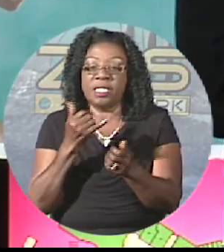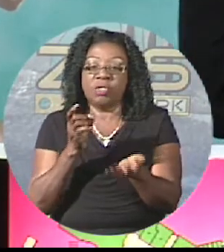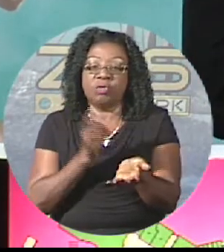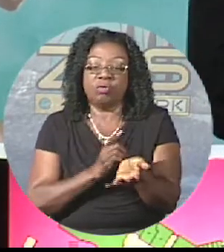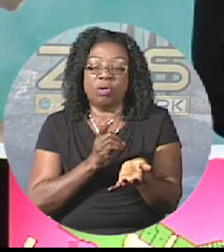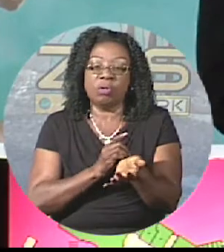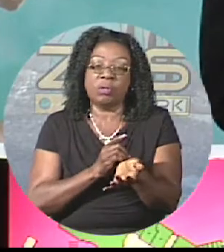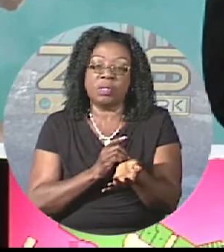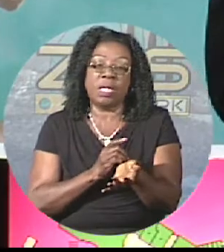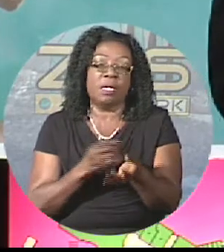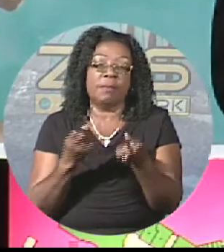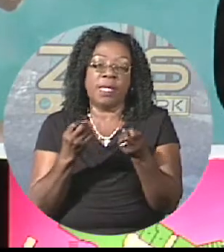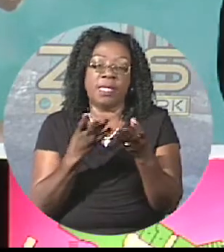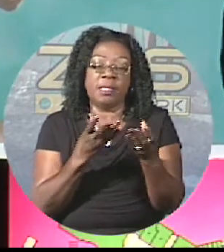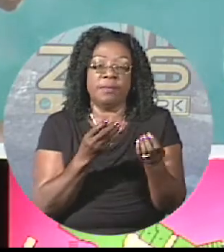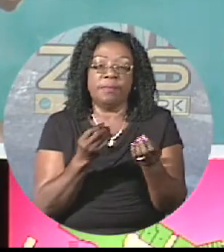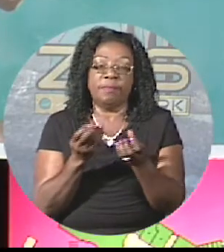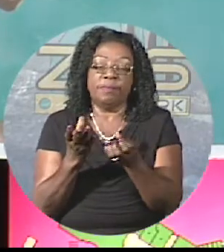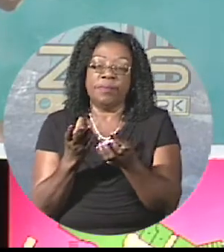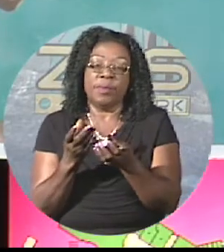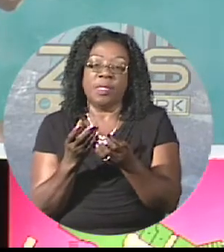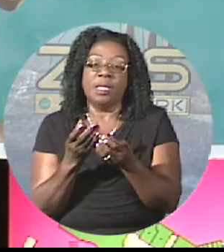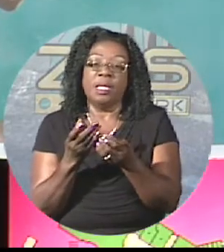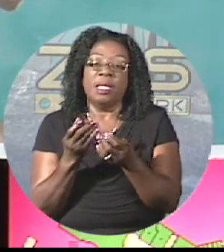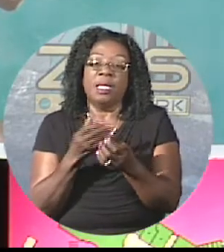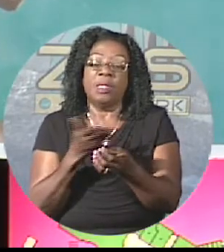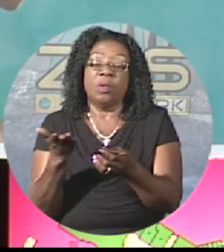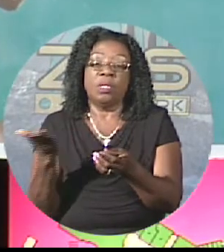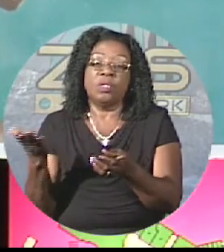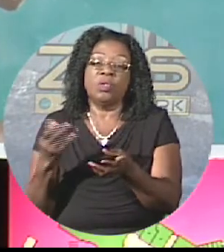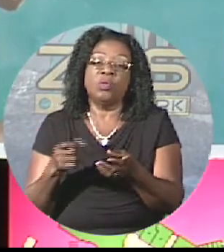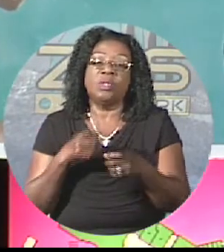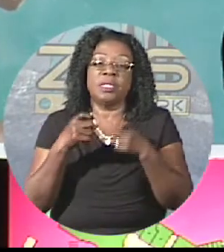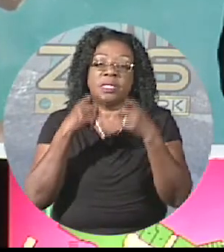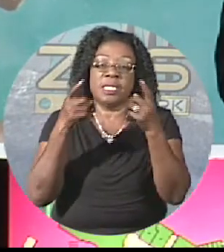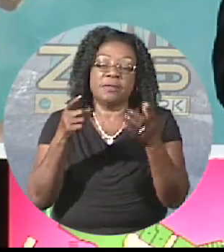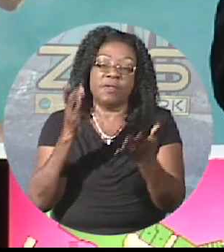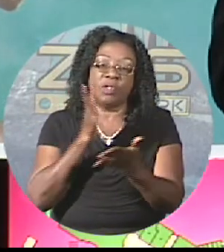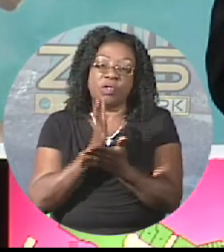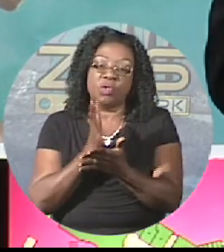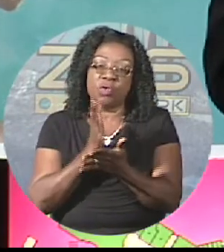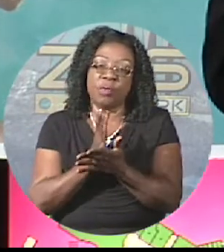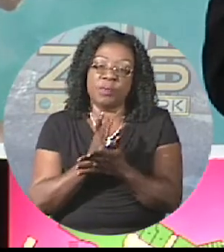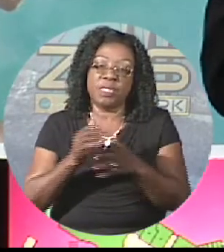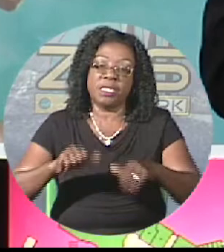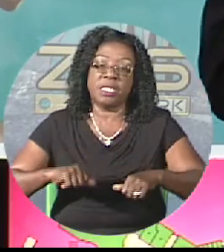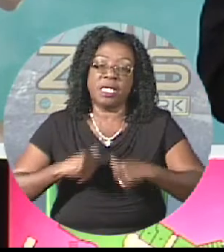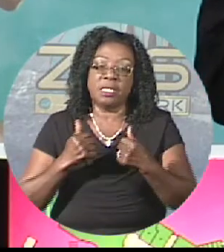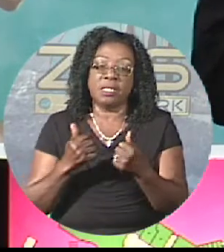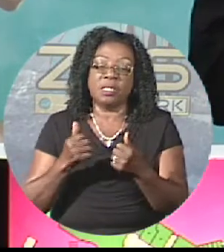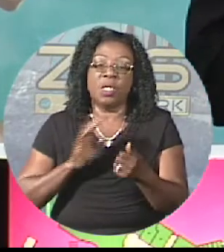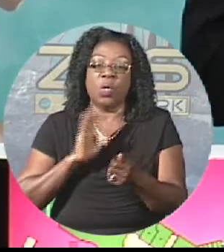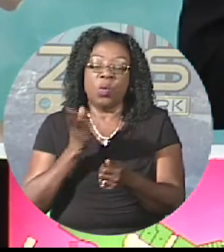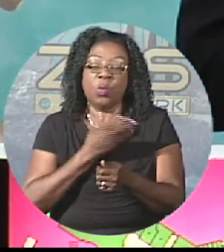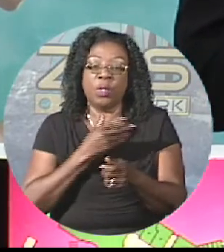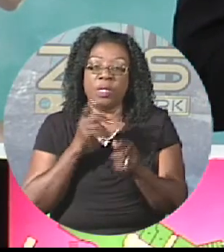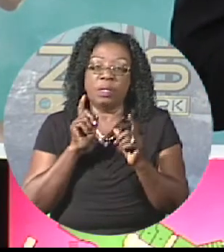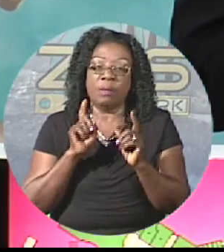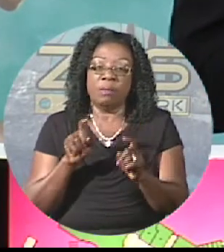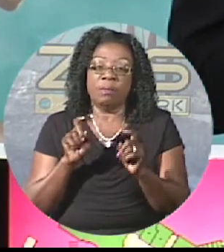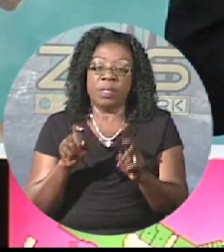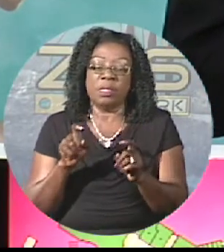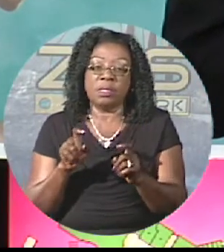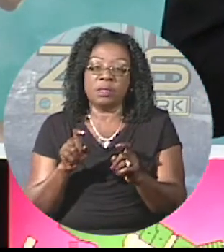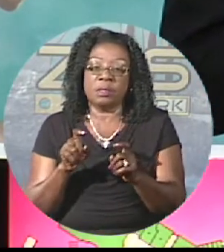indeed complex. In order to successfully combat these challenges, we must constantly